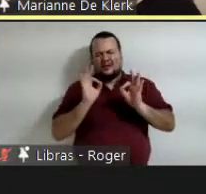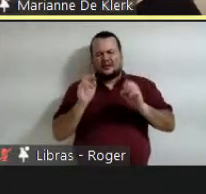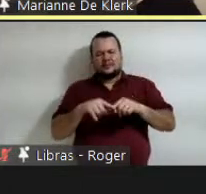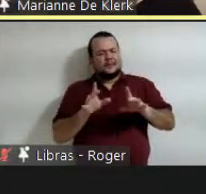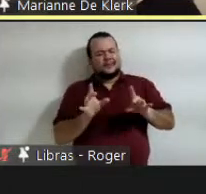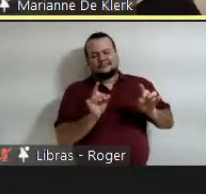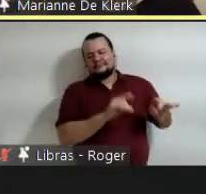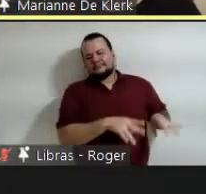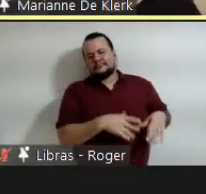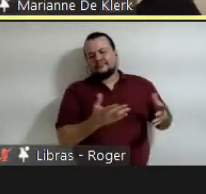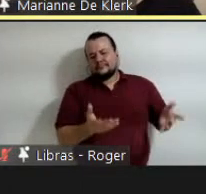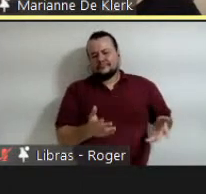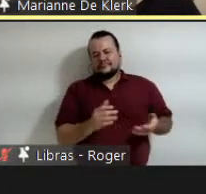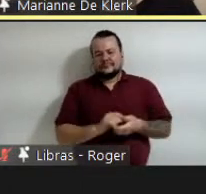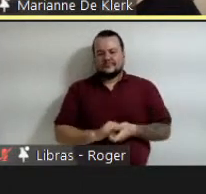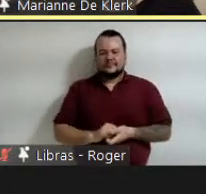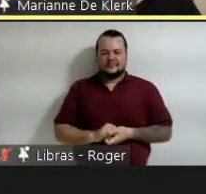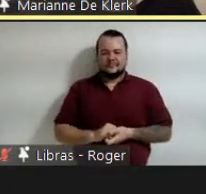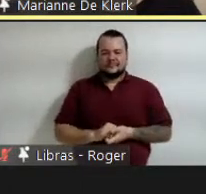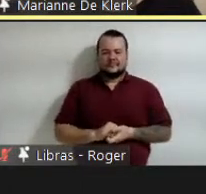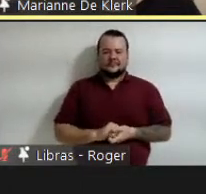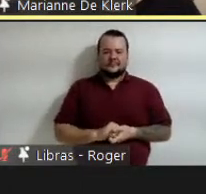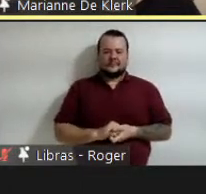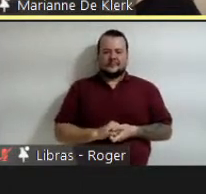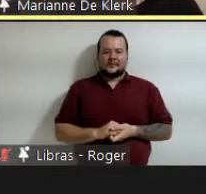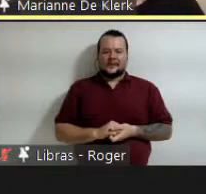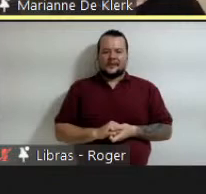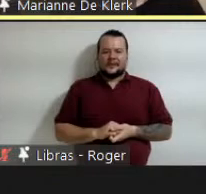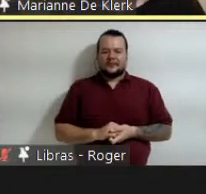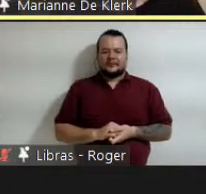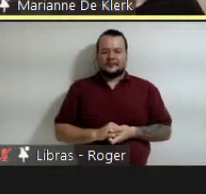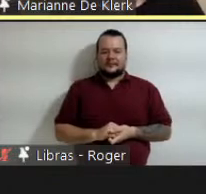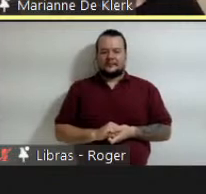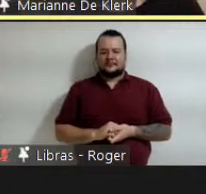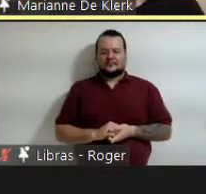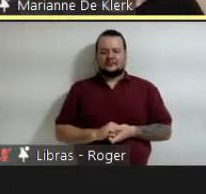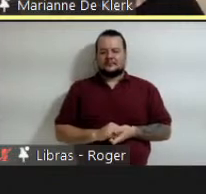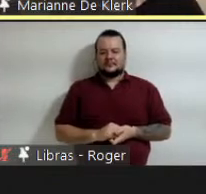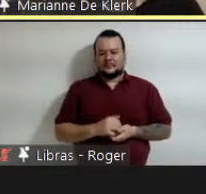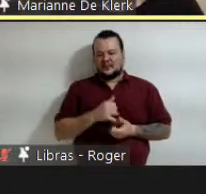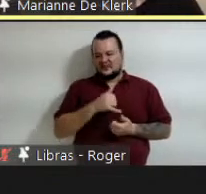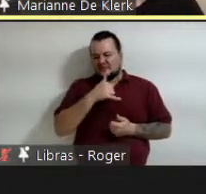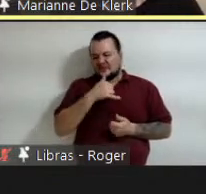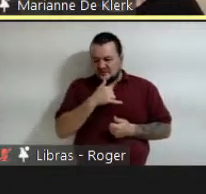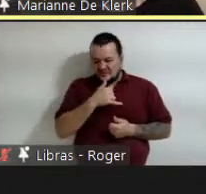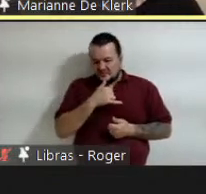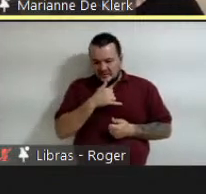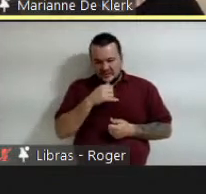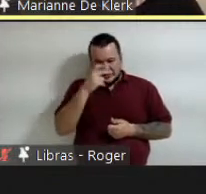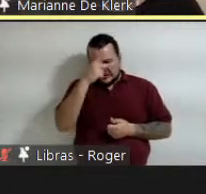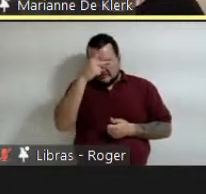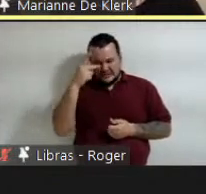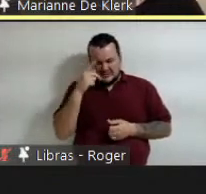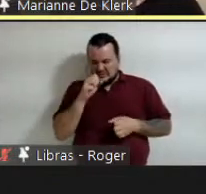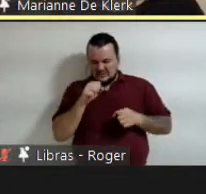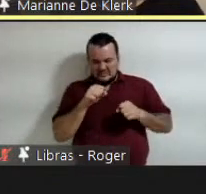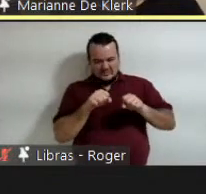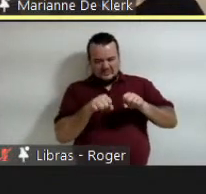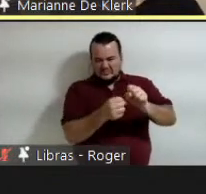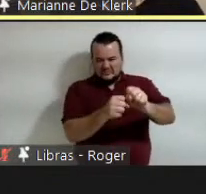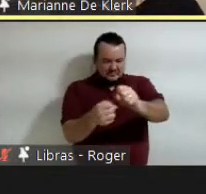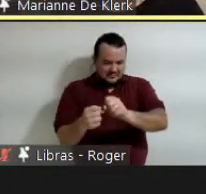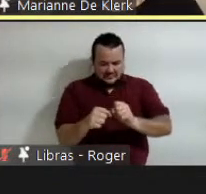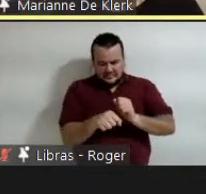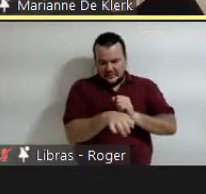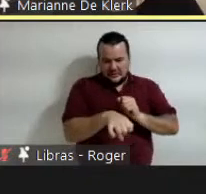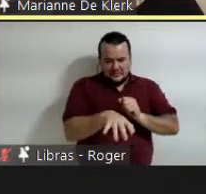called Hendrik Verwoerd that was vandalized. So there's very much an element of contested heritage in these buildings. Incredibly